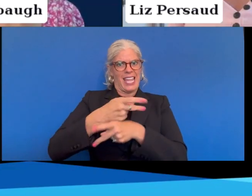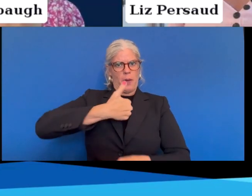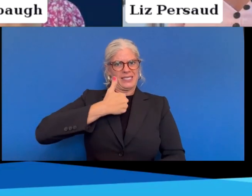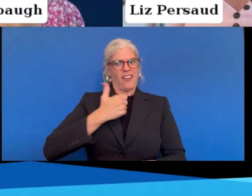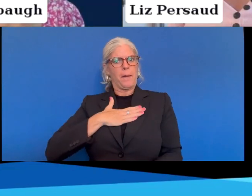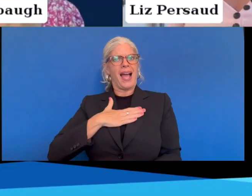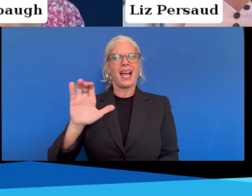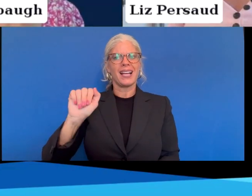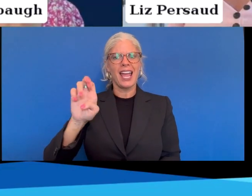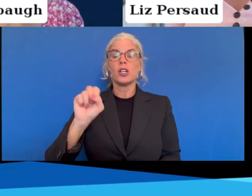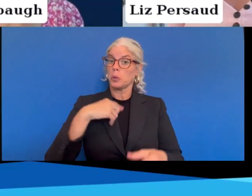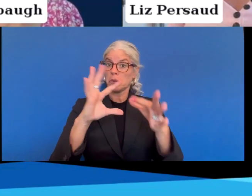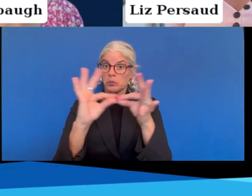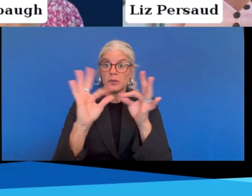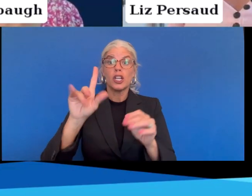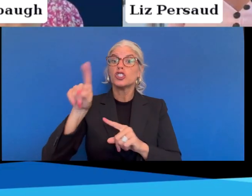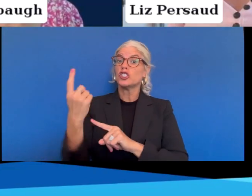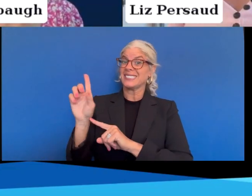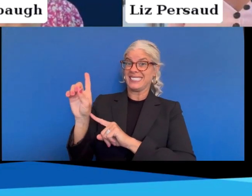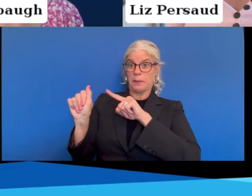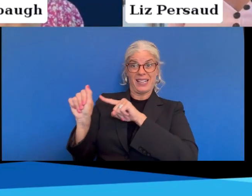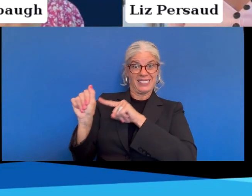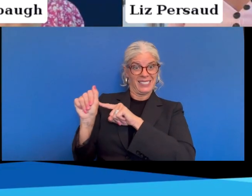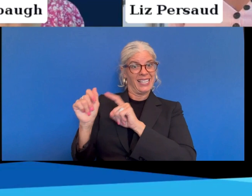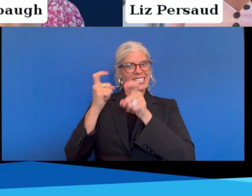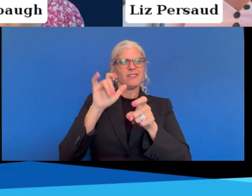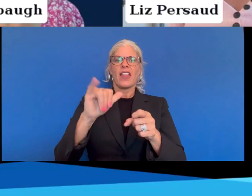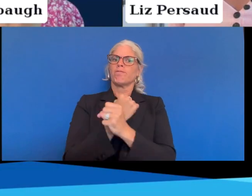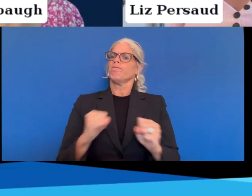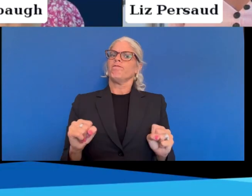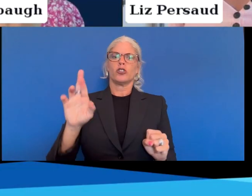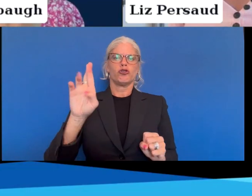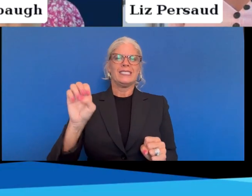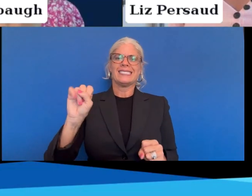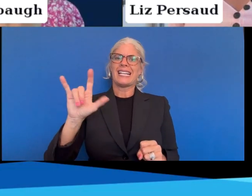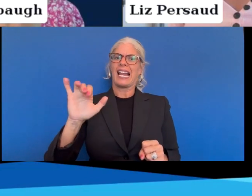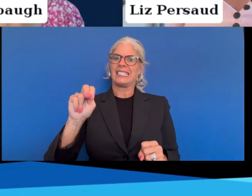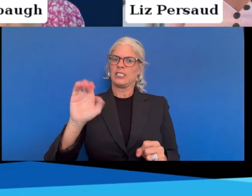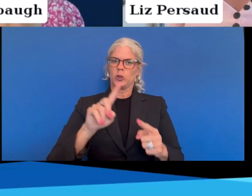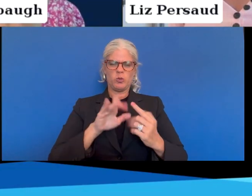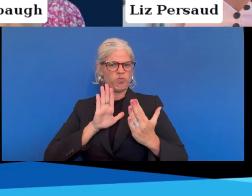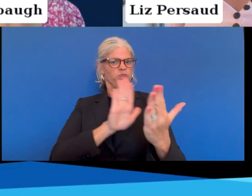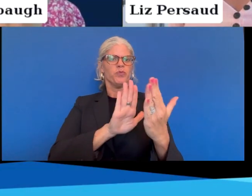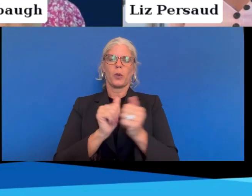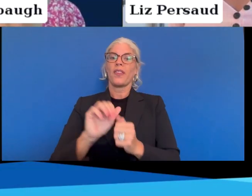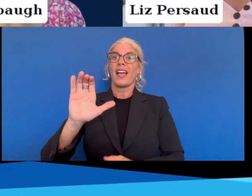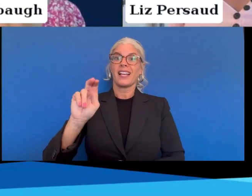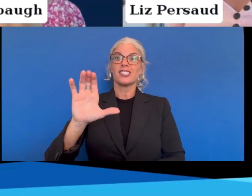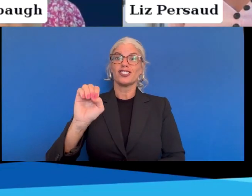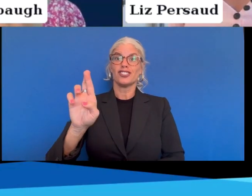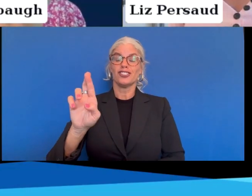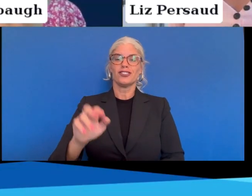more about you and your care. So I will say again, just disability gives that resilience to deal with